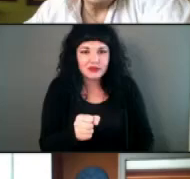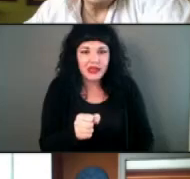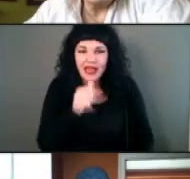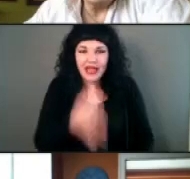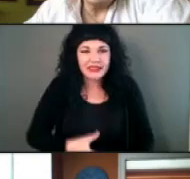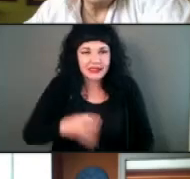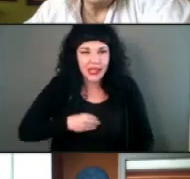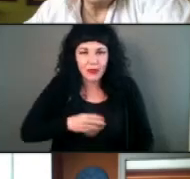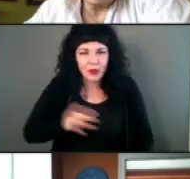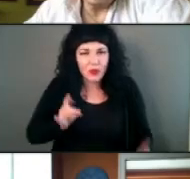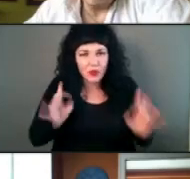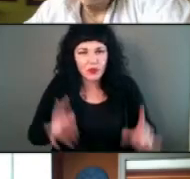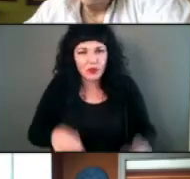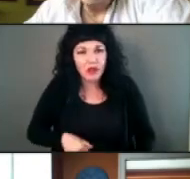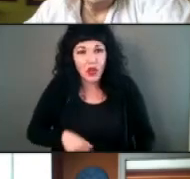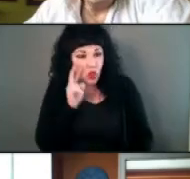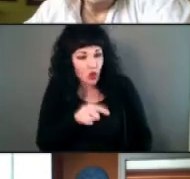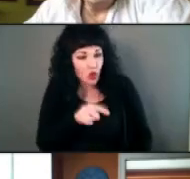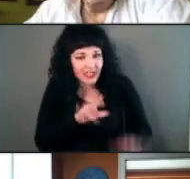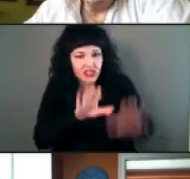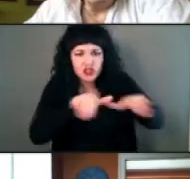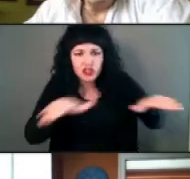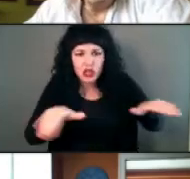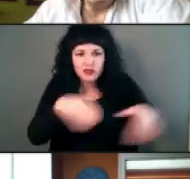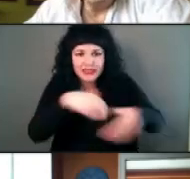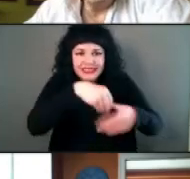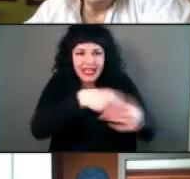my eyes, literally. But I think